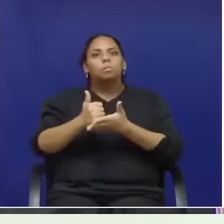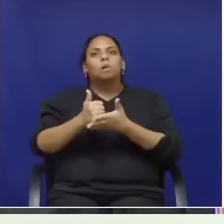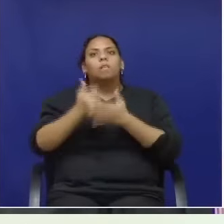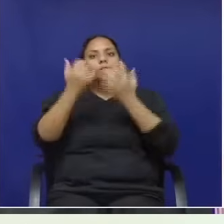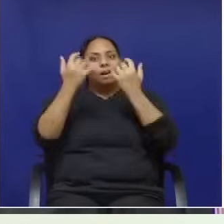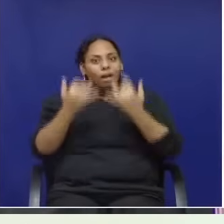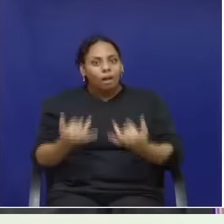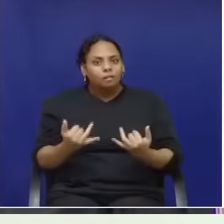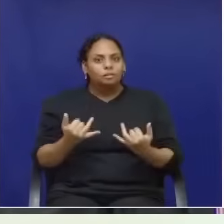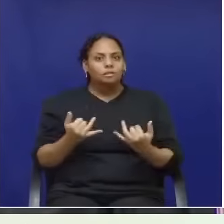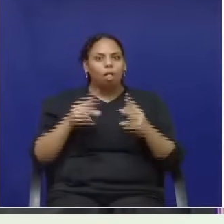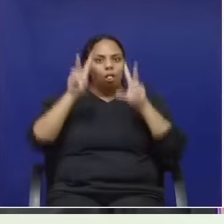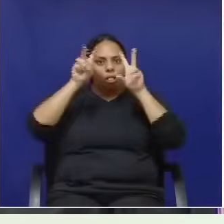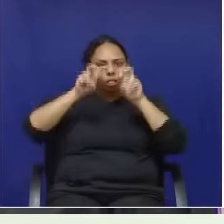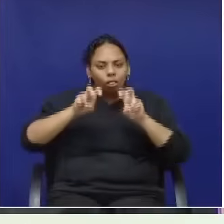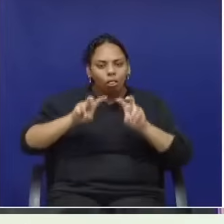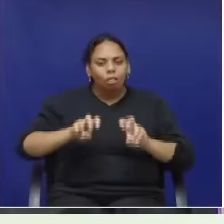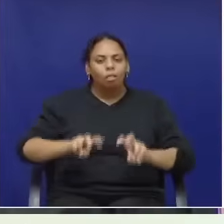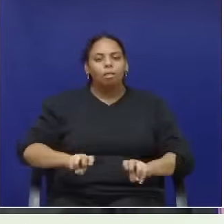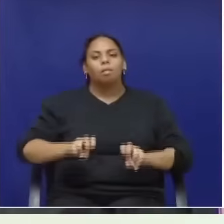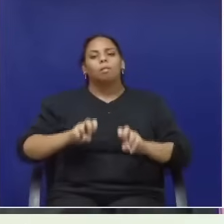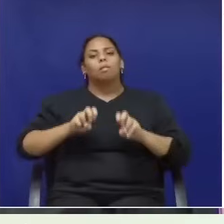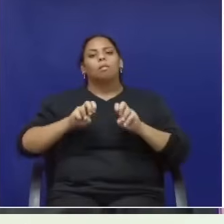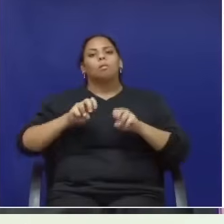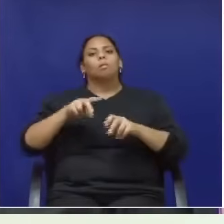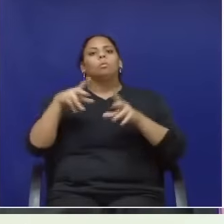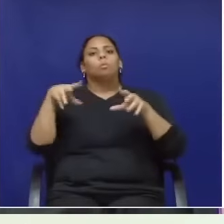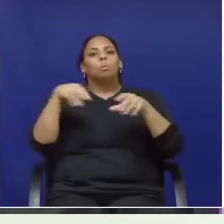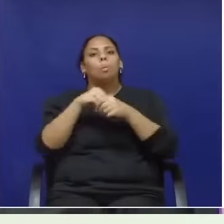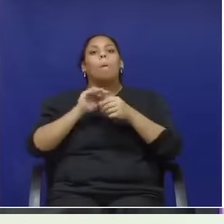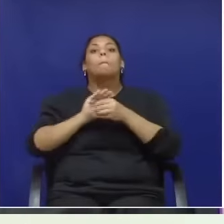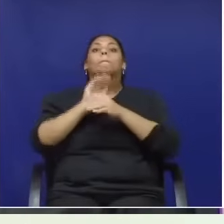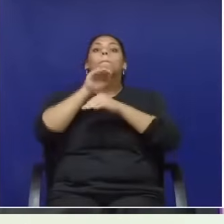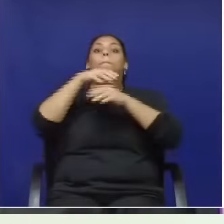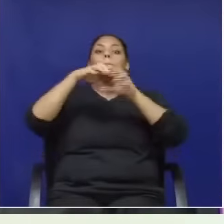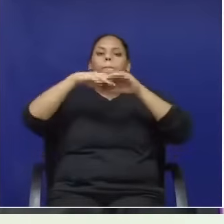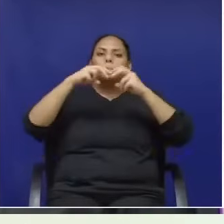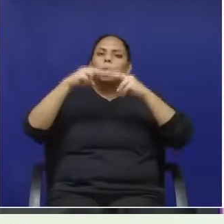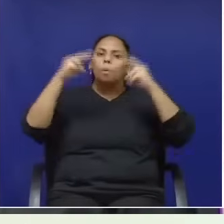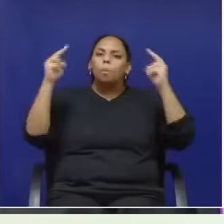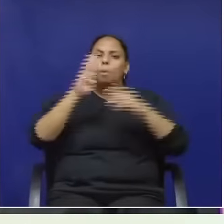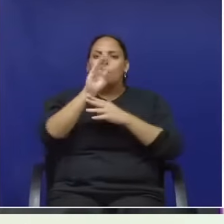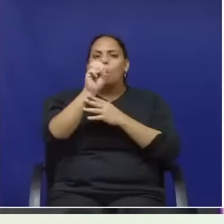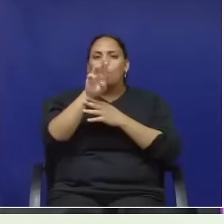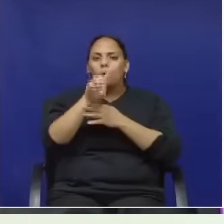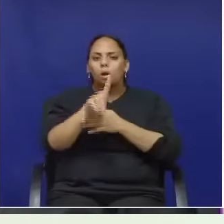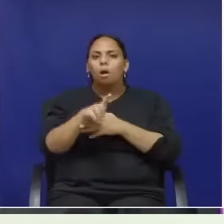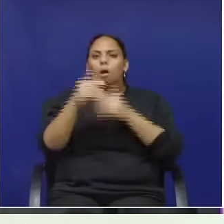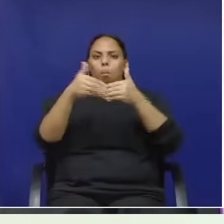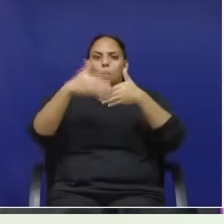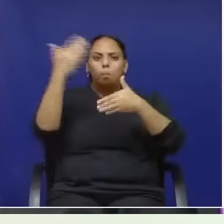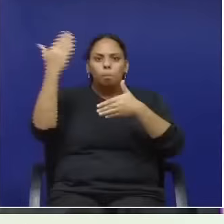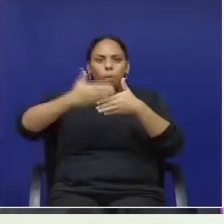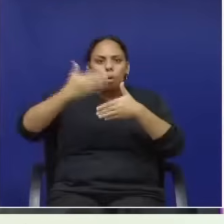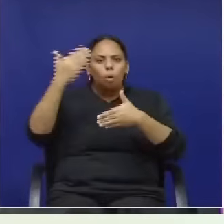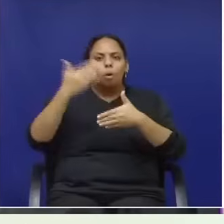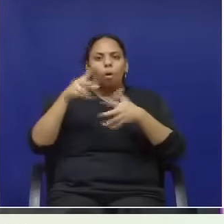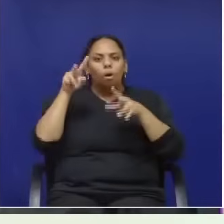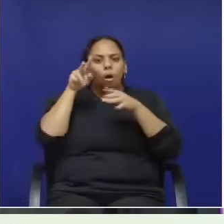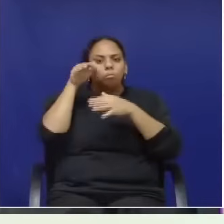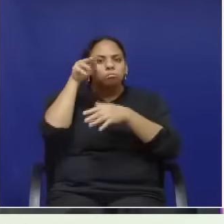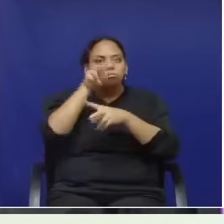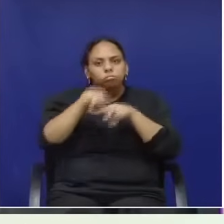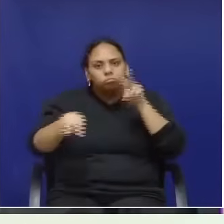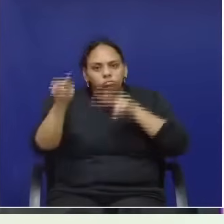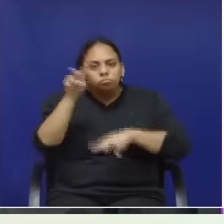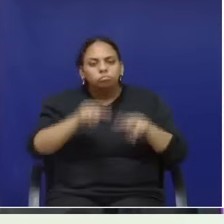financial investigations, border security interventions, and partnerships with regional and national